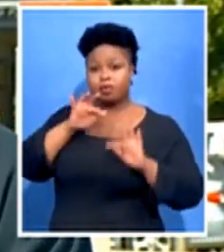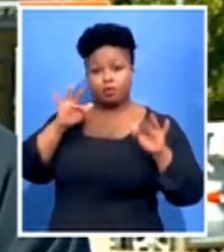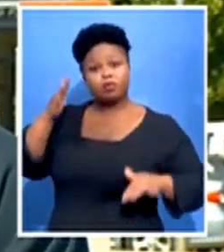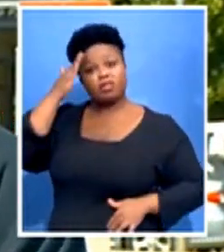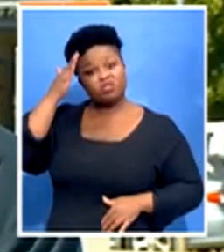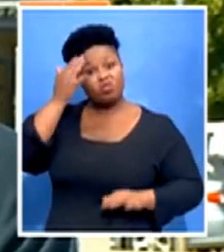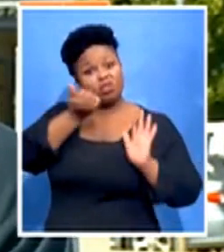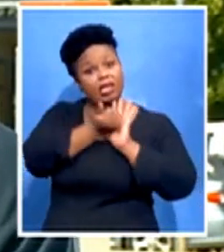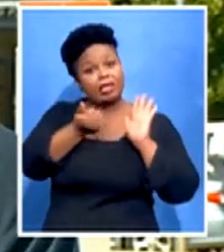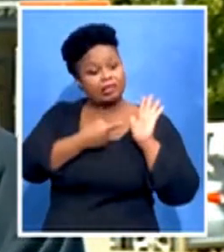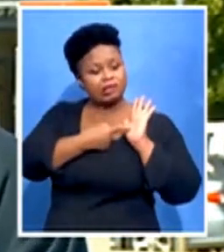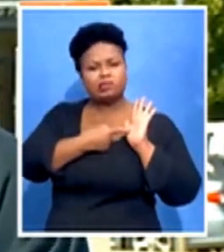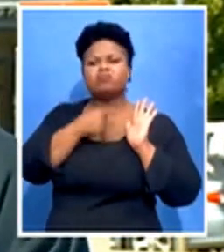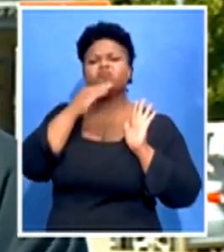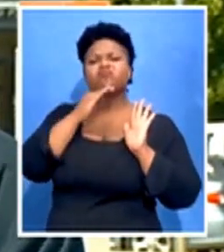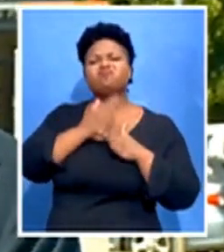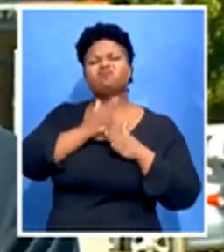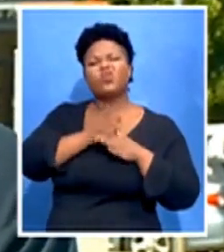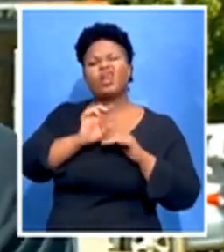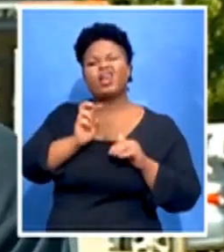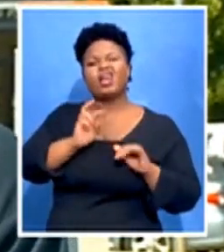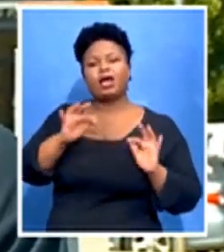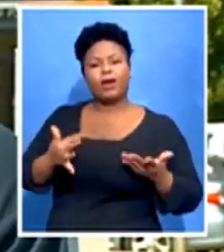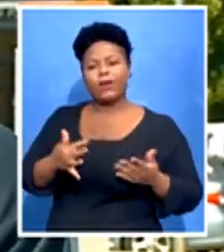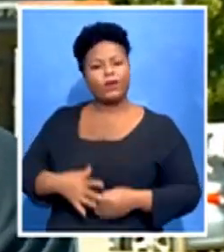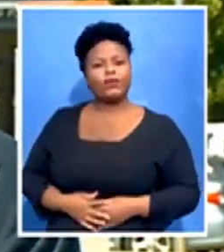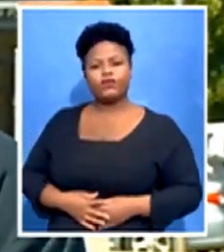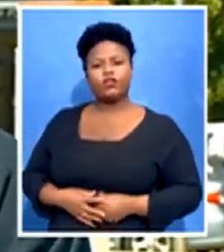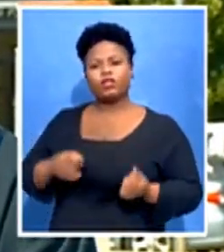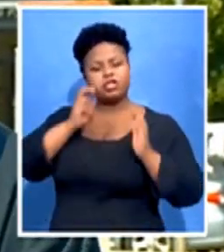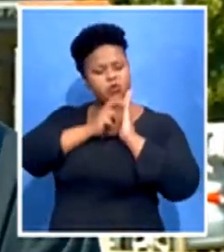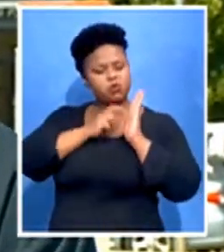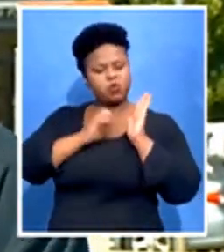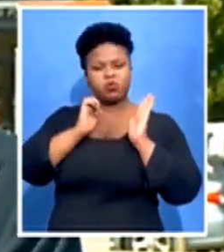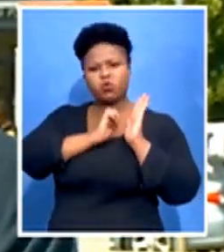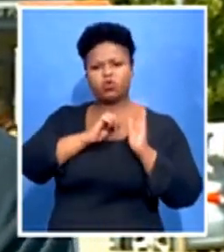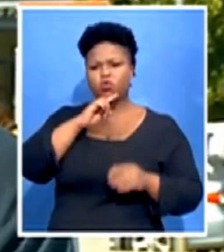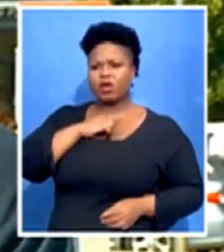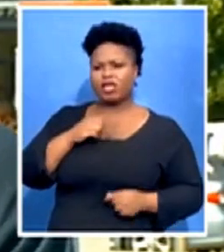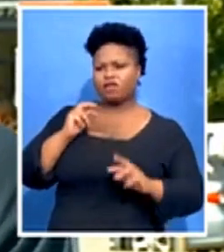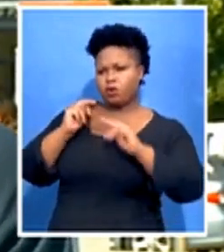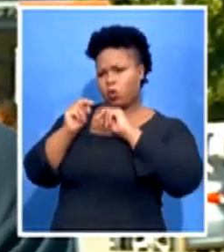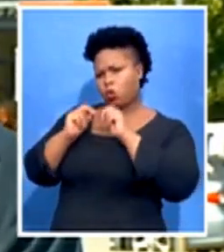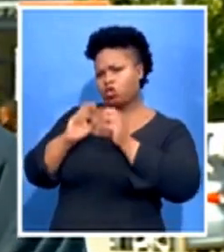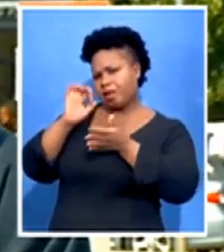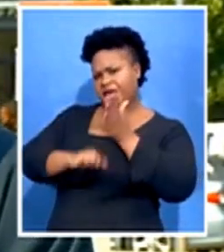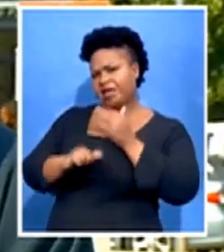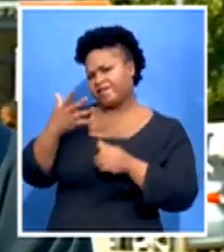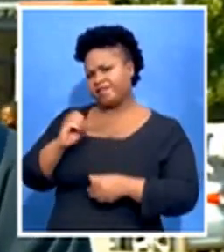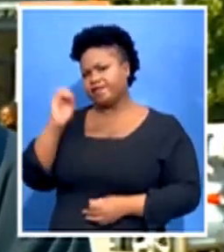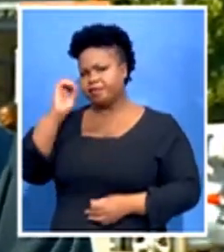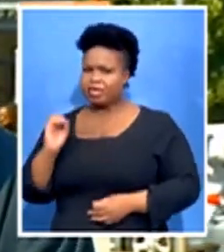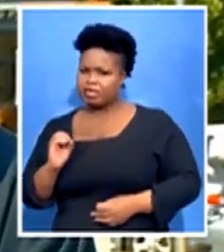Act e na le dikgato-gato tsa yona go sana le ge o nyaka 50% ge o seno go dira molato wa yona wa infringement go na